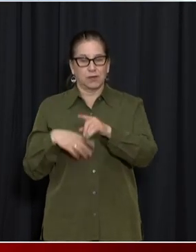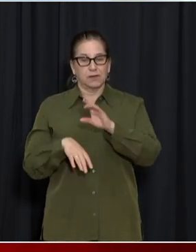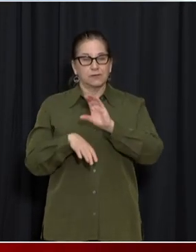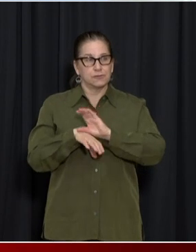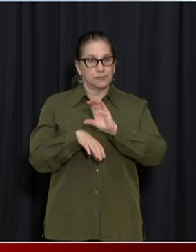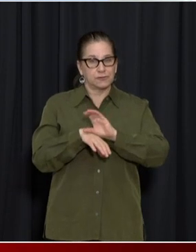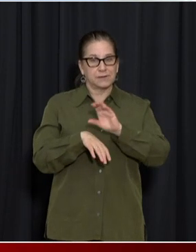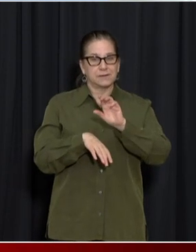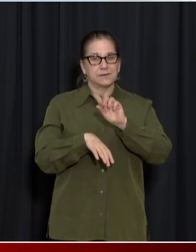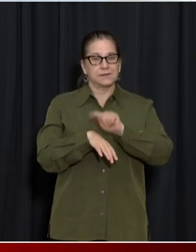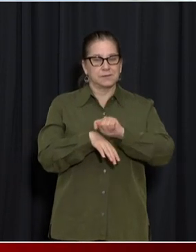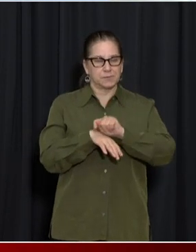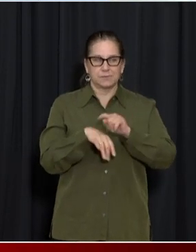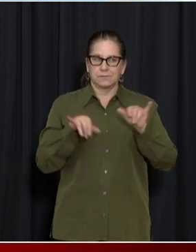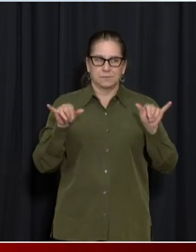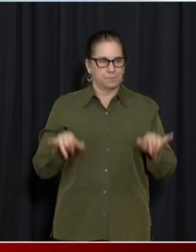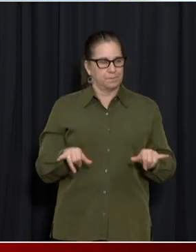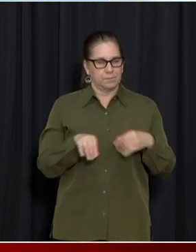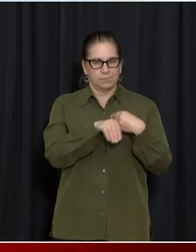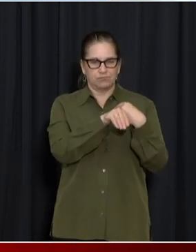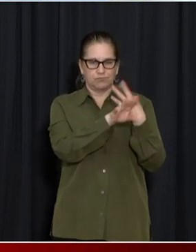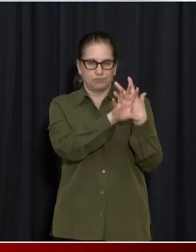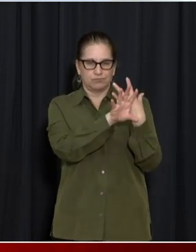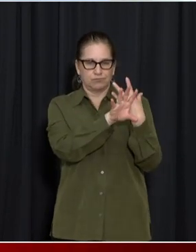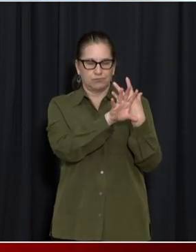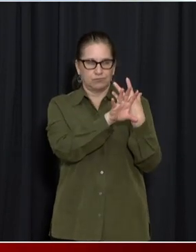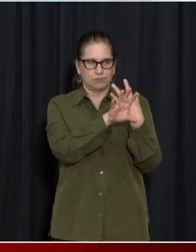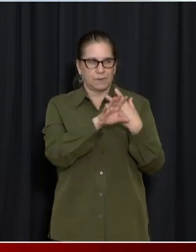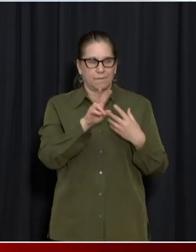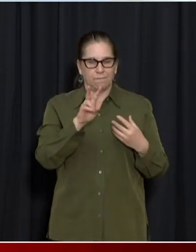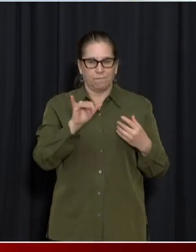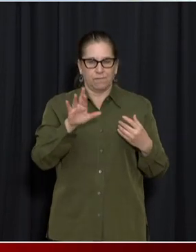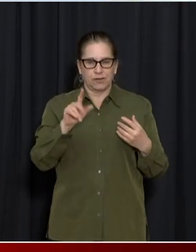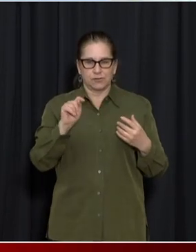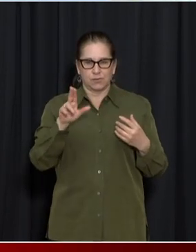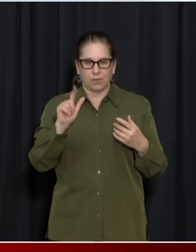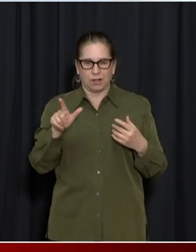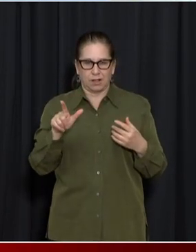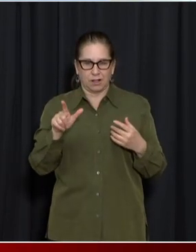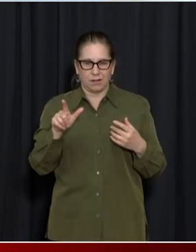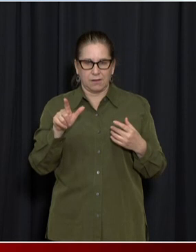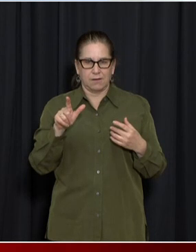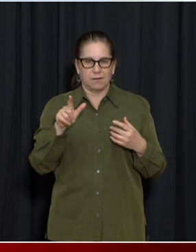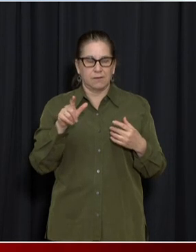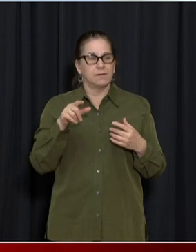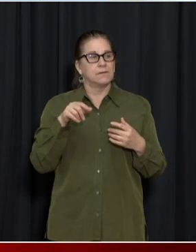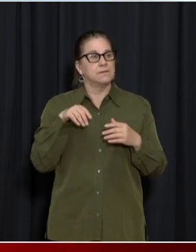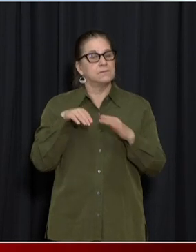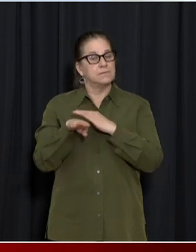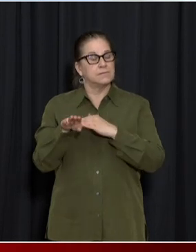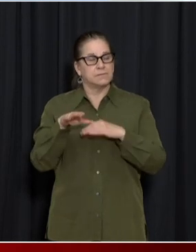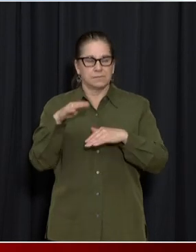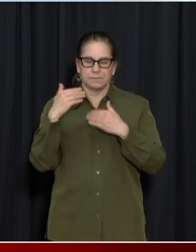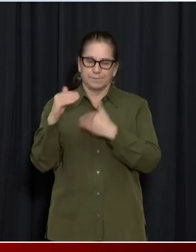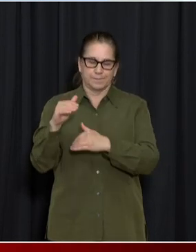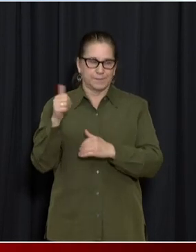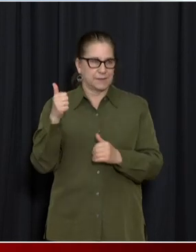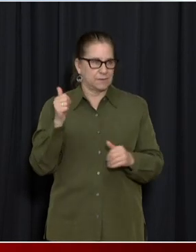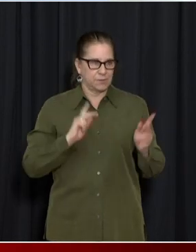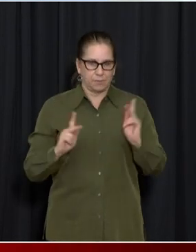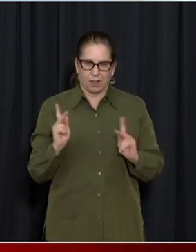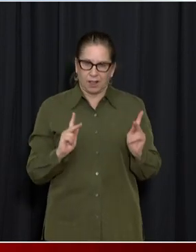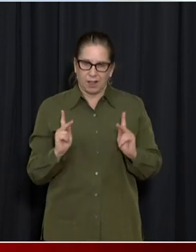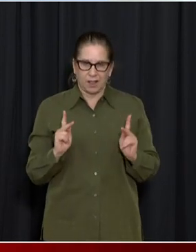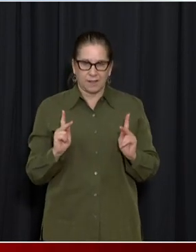worship services in Stage 1 with groups of up to 10 people. More activities could be able to